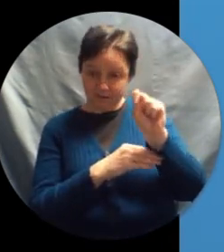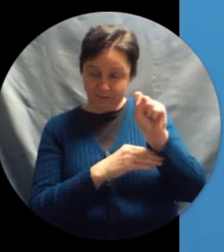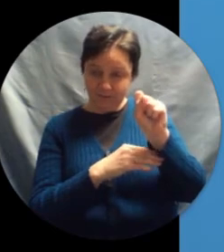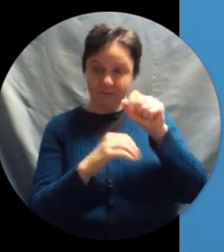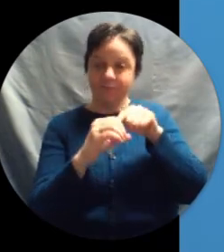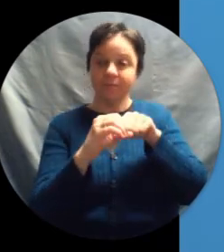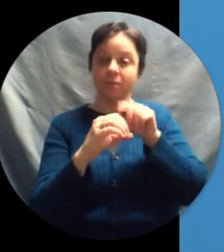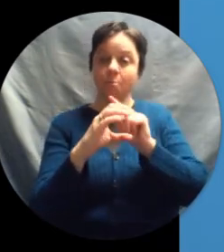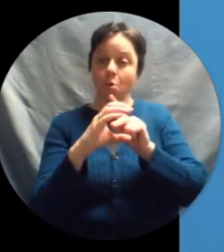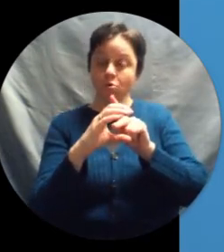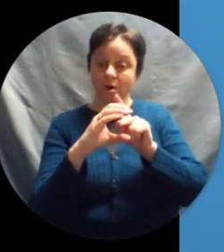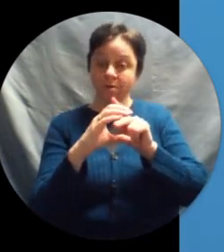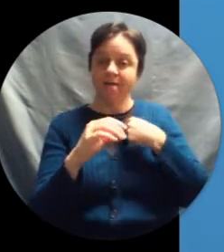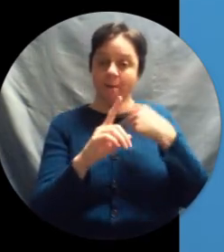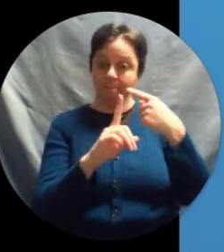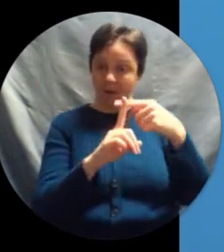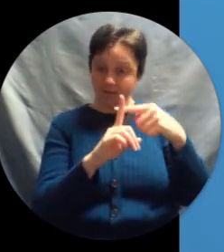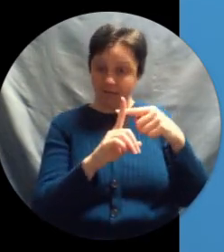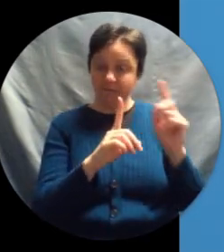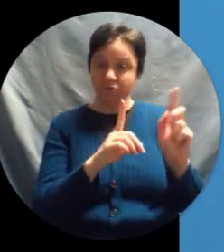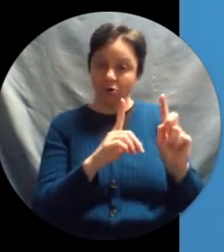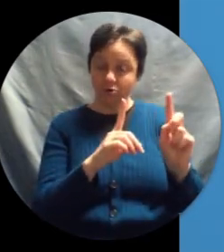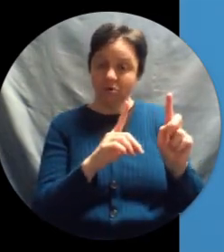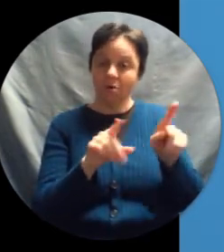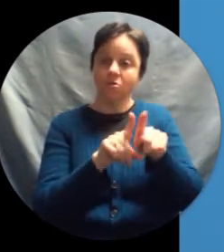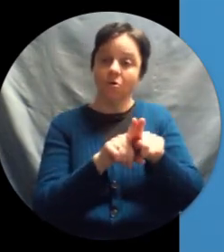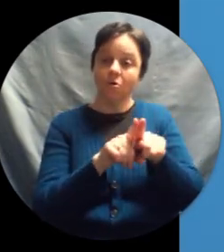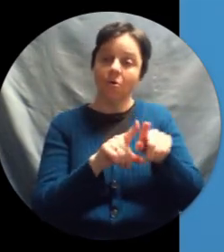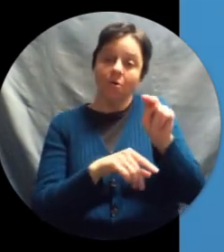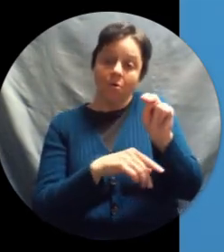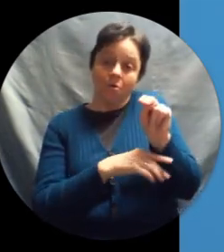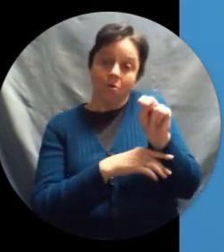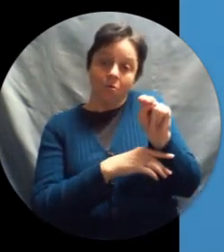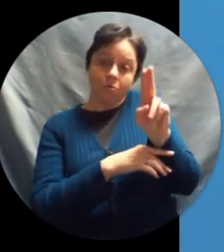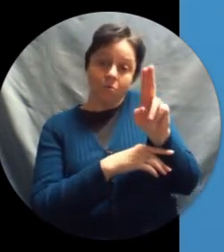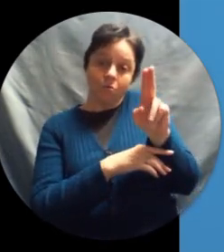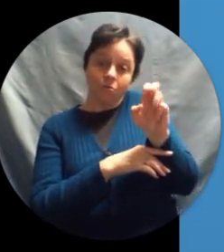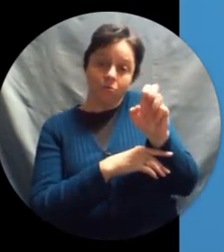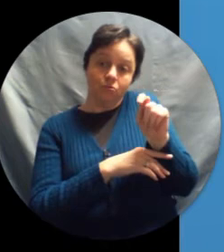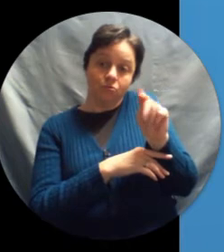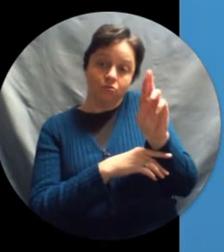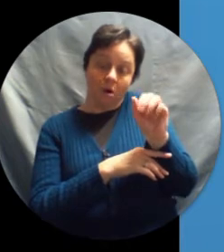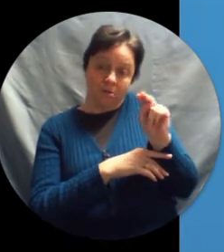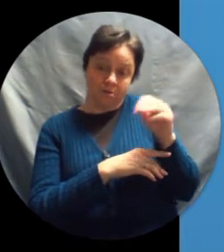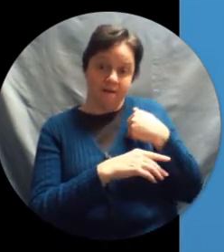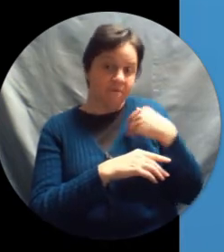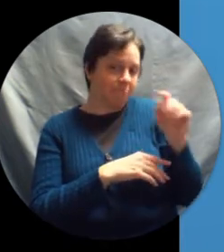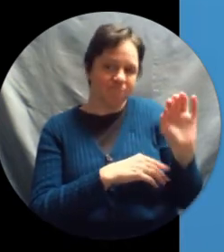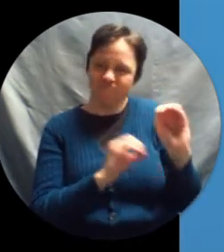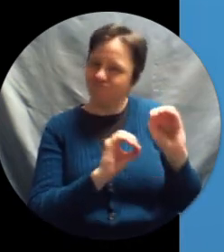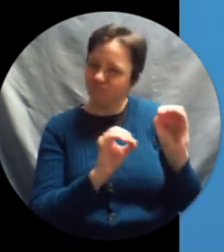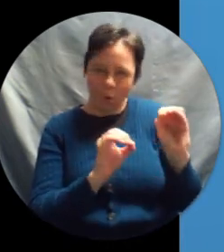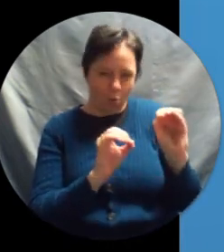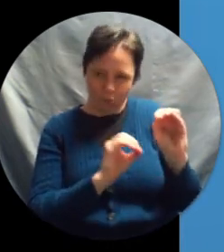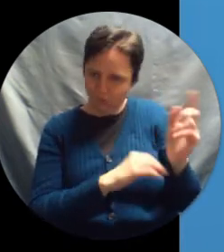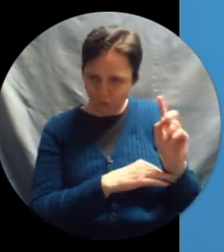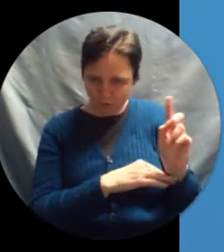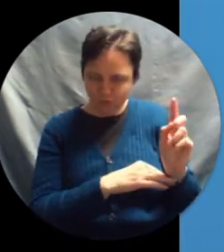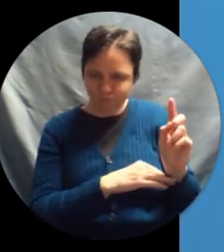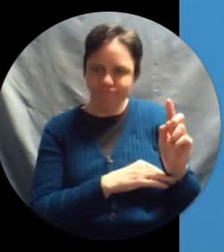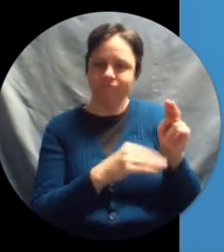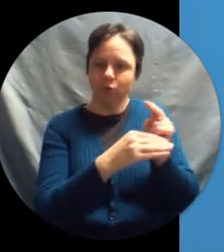Okay, and there are also structures there called neutrons, and neutrons have no charge. They are neutral.